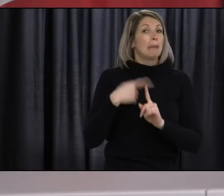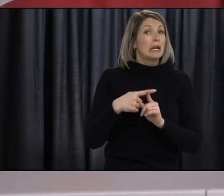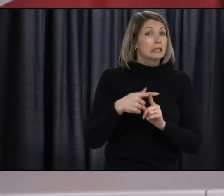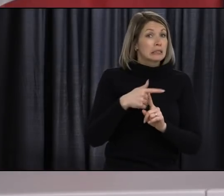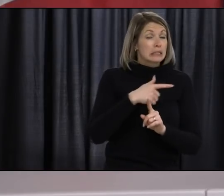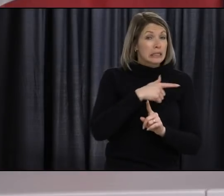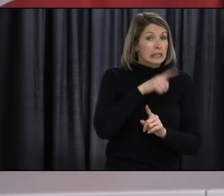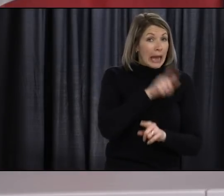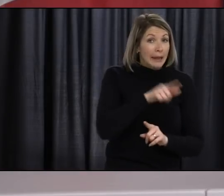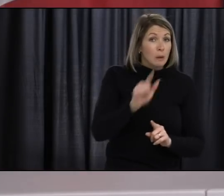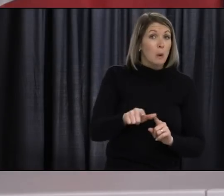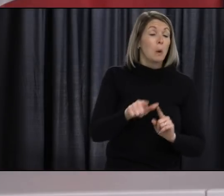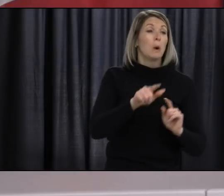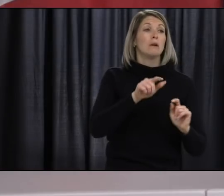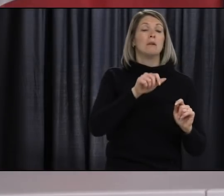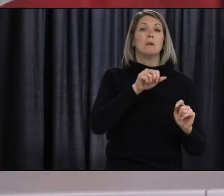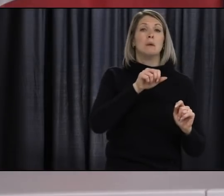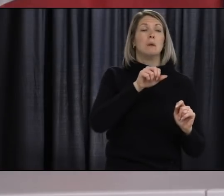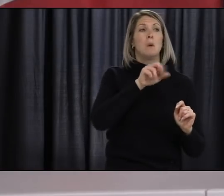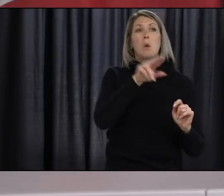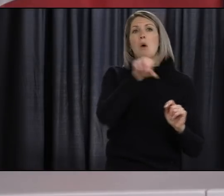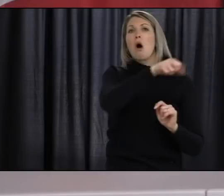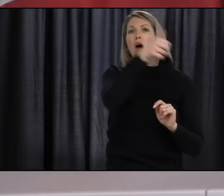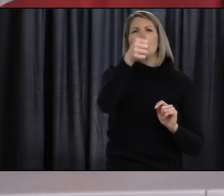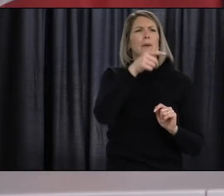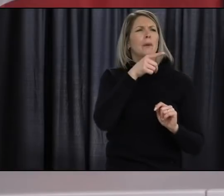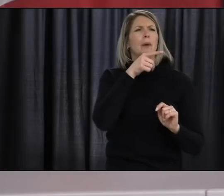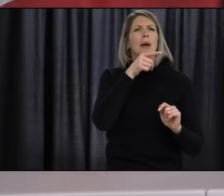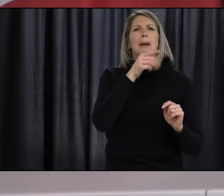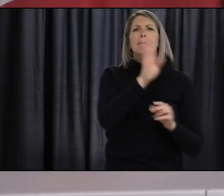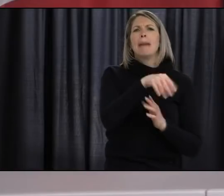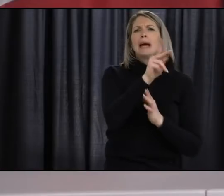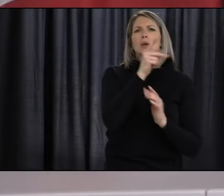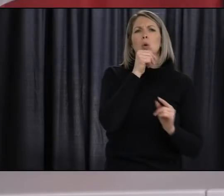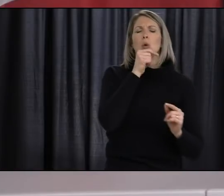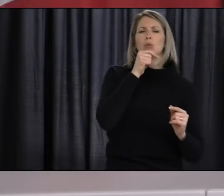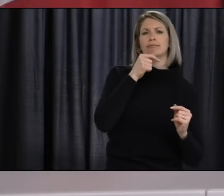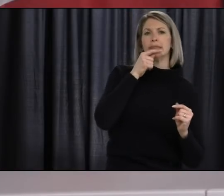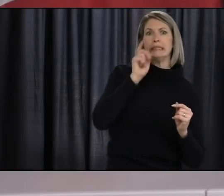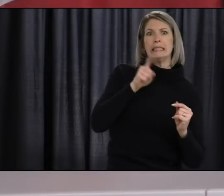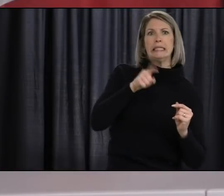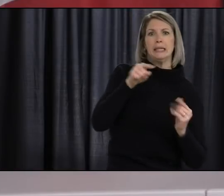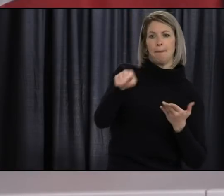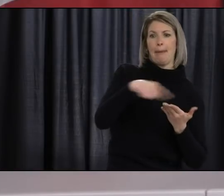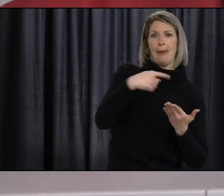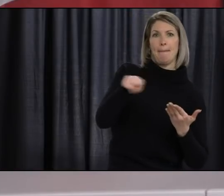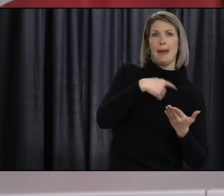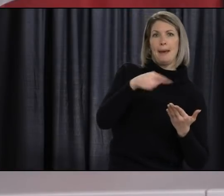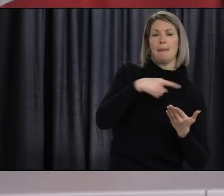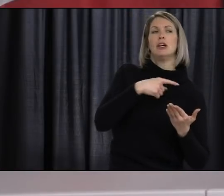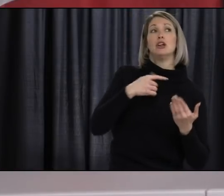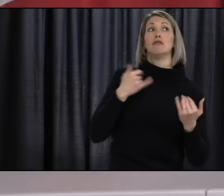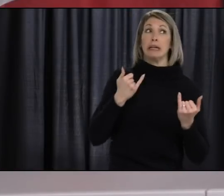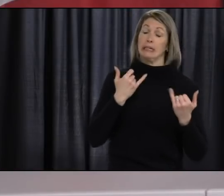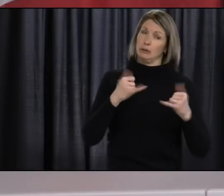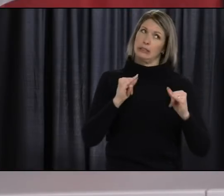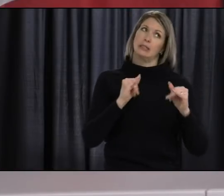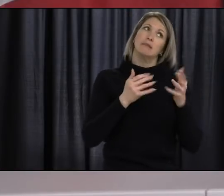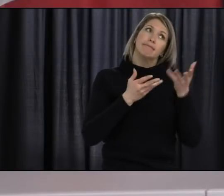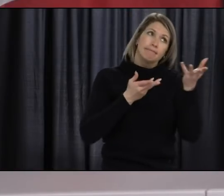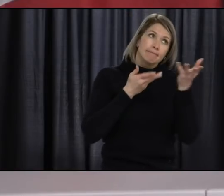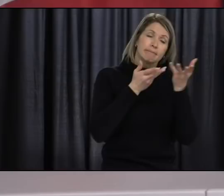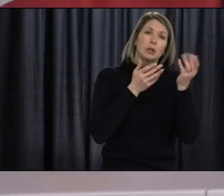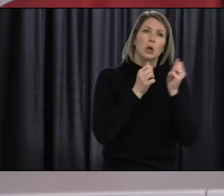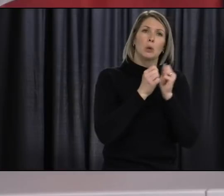various financial institutions that that hold these mortgages. So we're getting very close to this, and this will mean a partnership between the federal